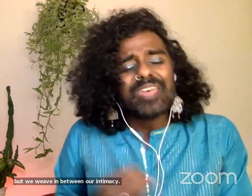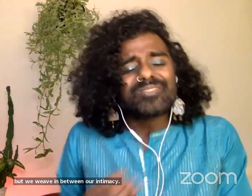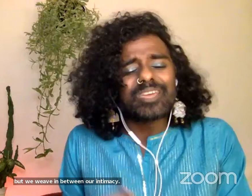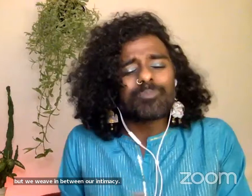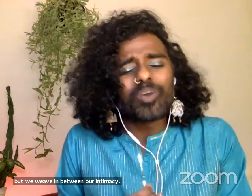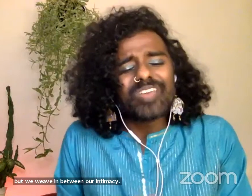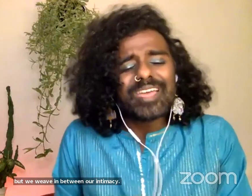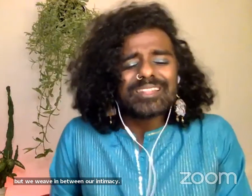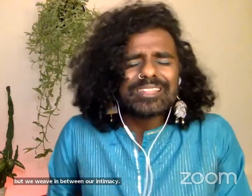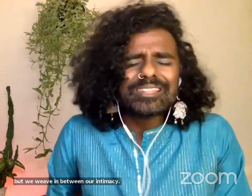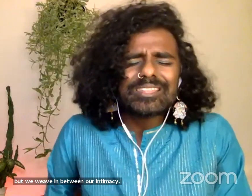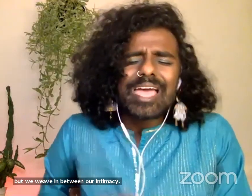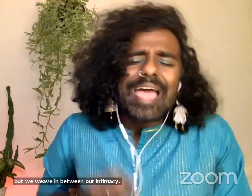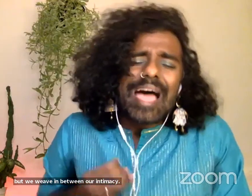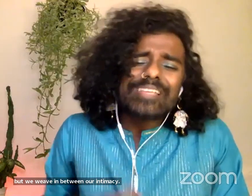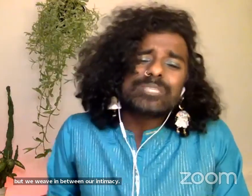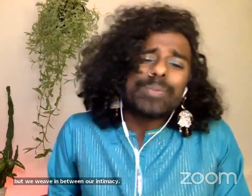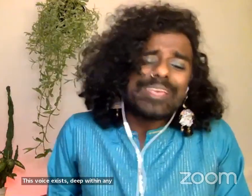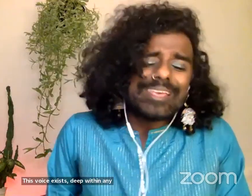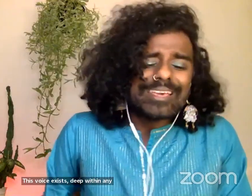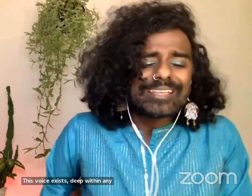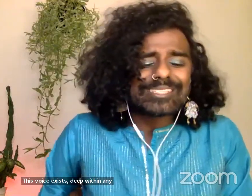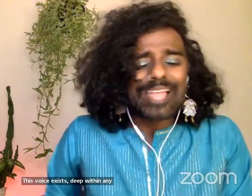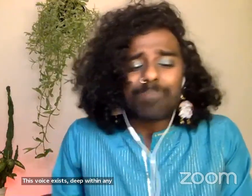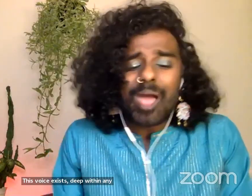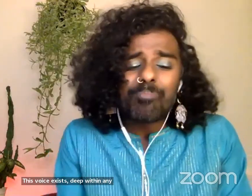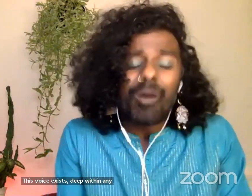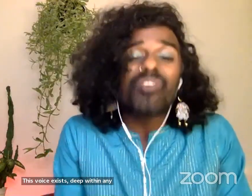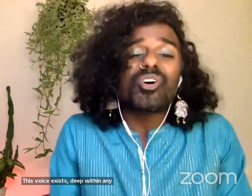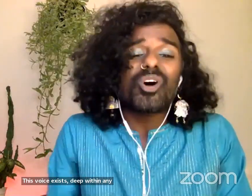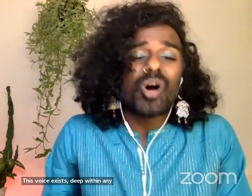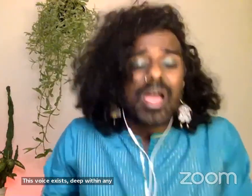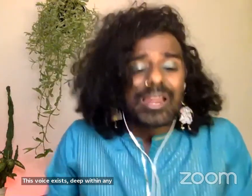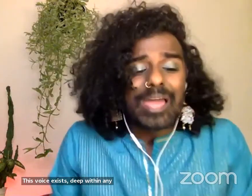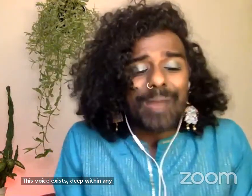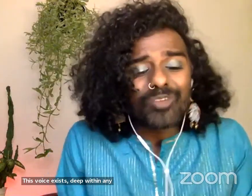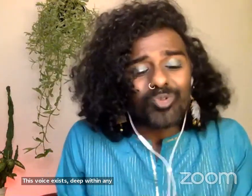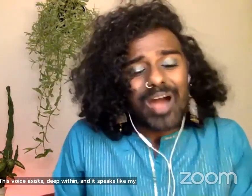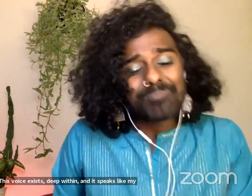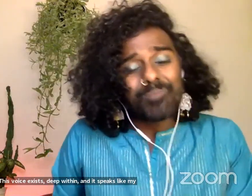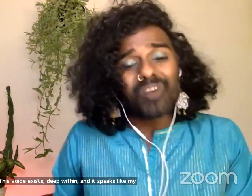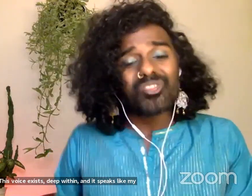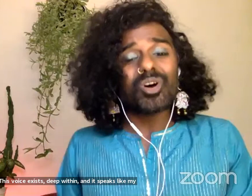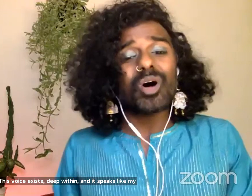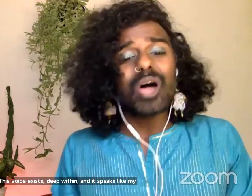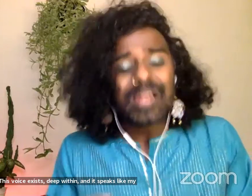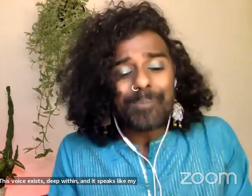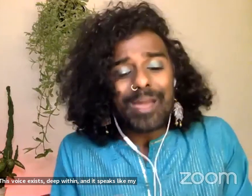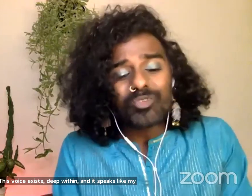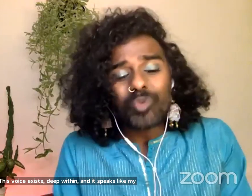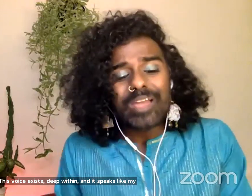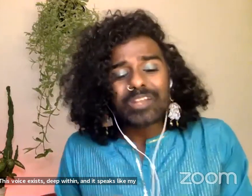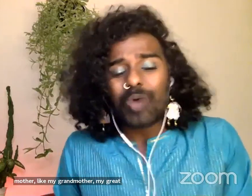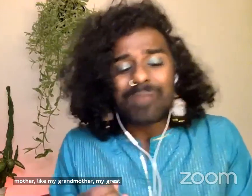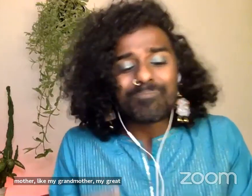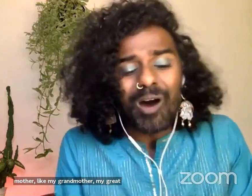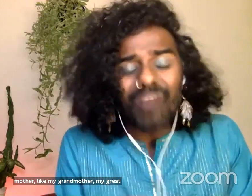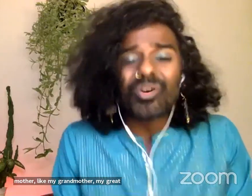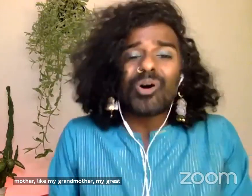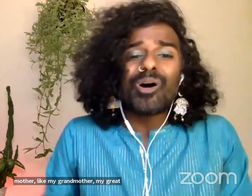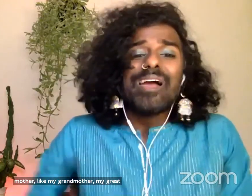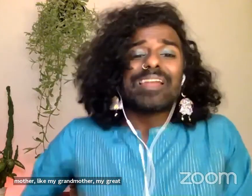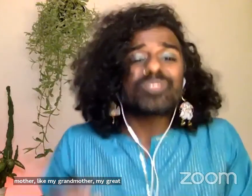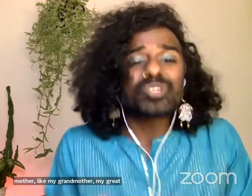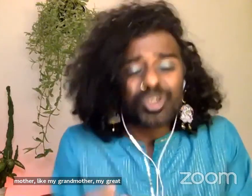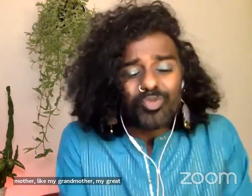exists deep within, and it speaks like my mother, like my grandmother, like my